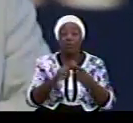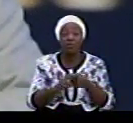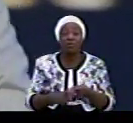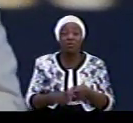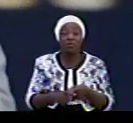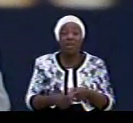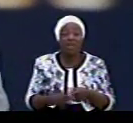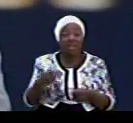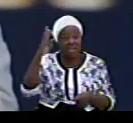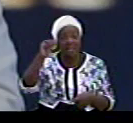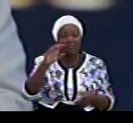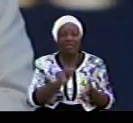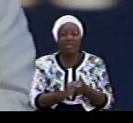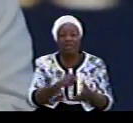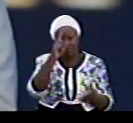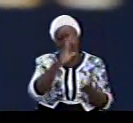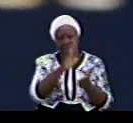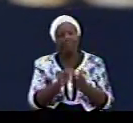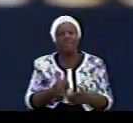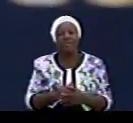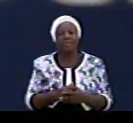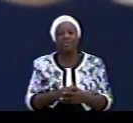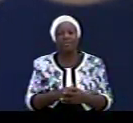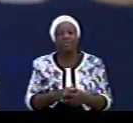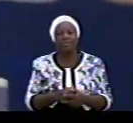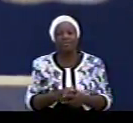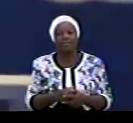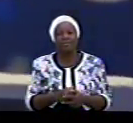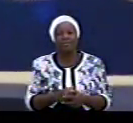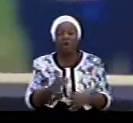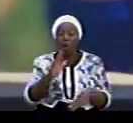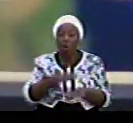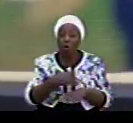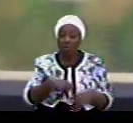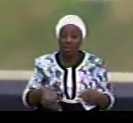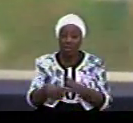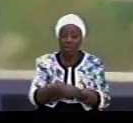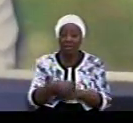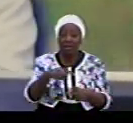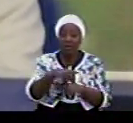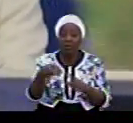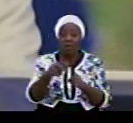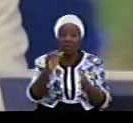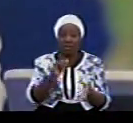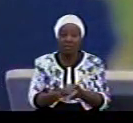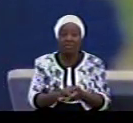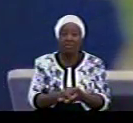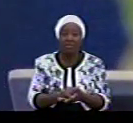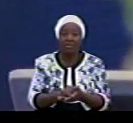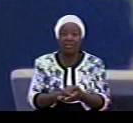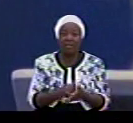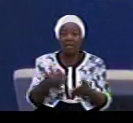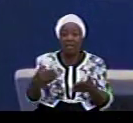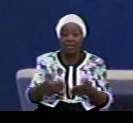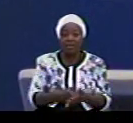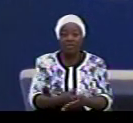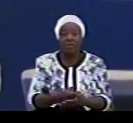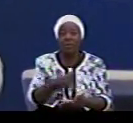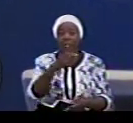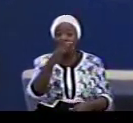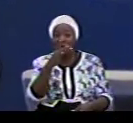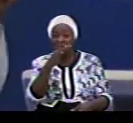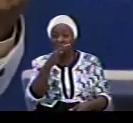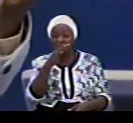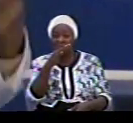that believeth. On the day when that new mother of